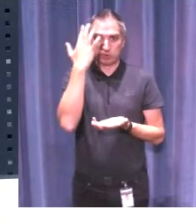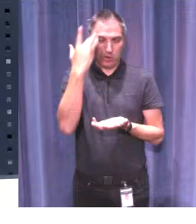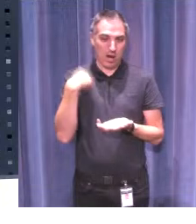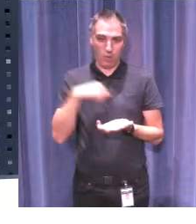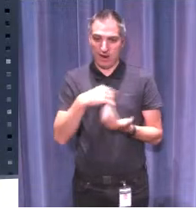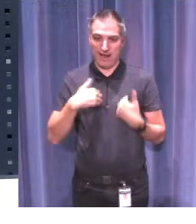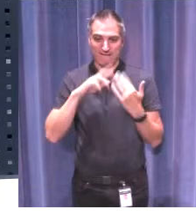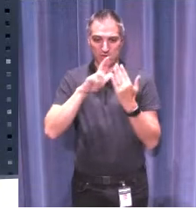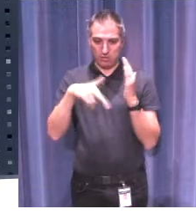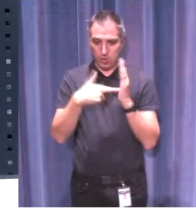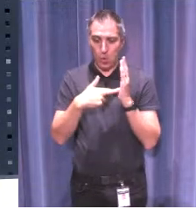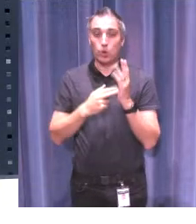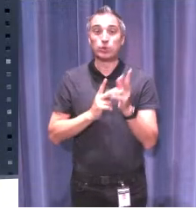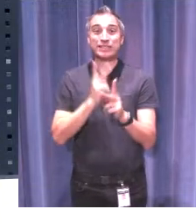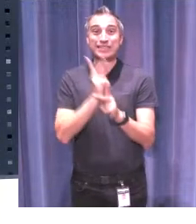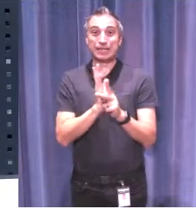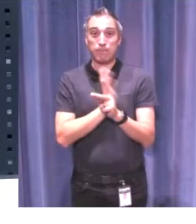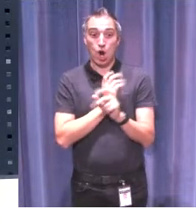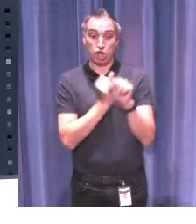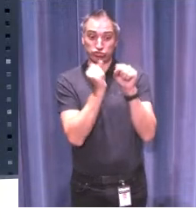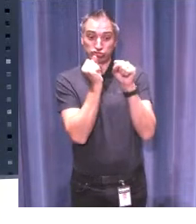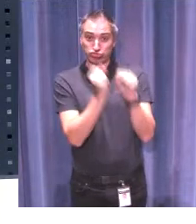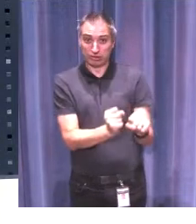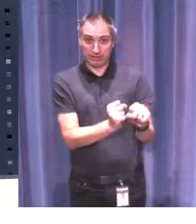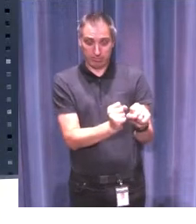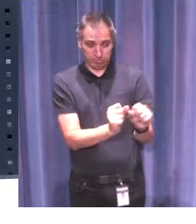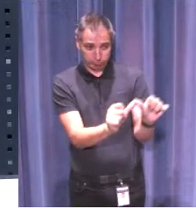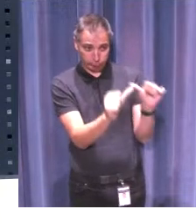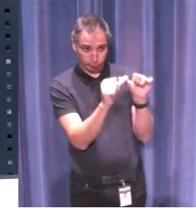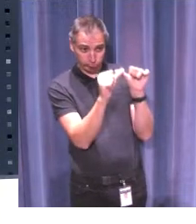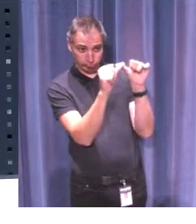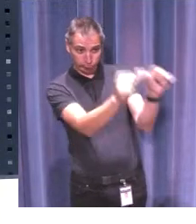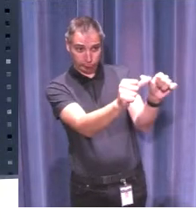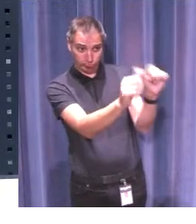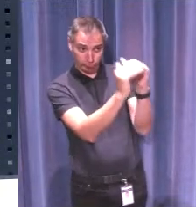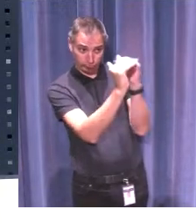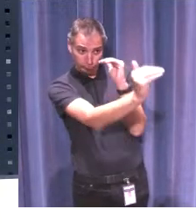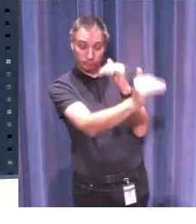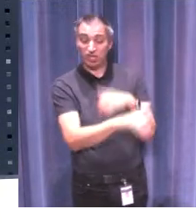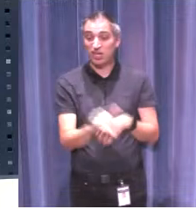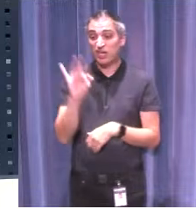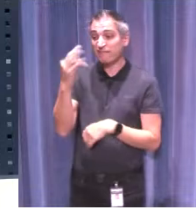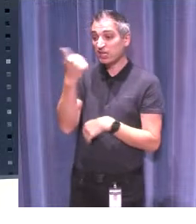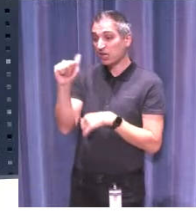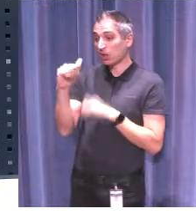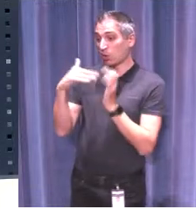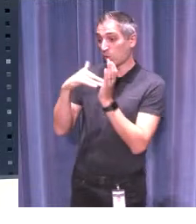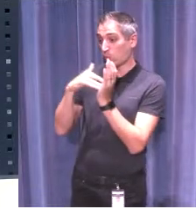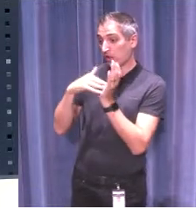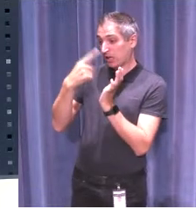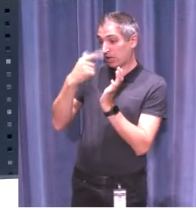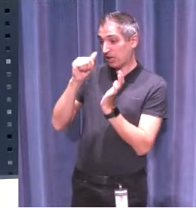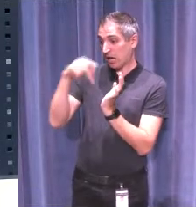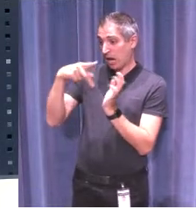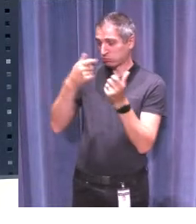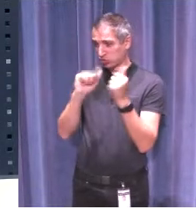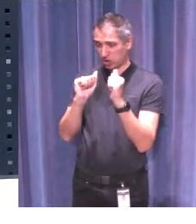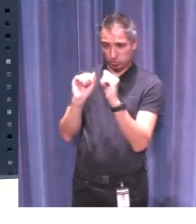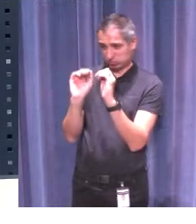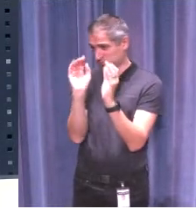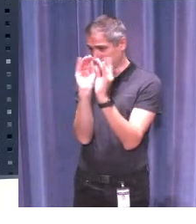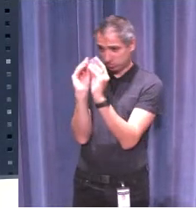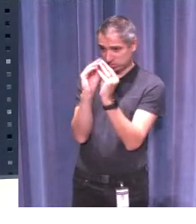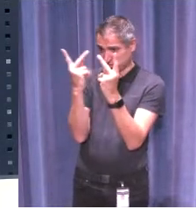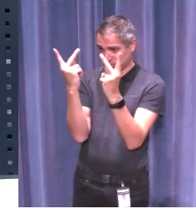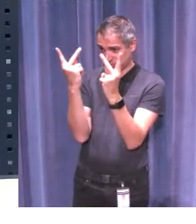to keep our strengths strong. We try to shore up any weaknesses or gaps that we have during this search